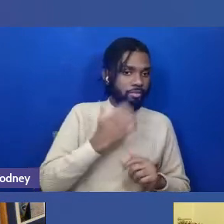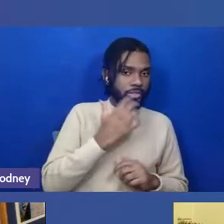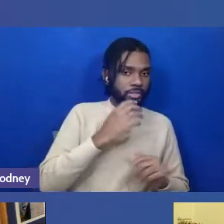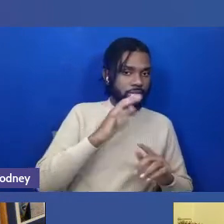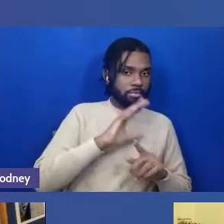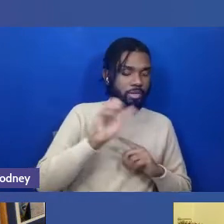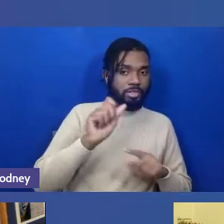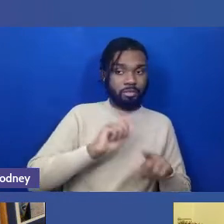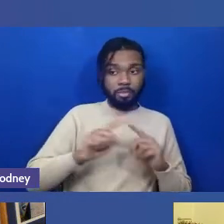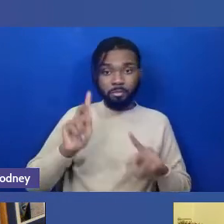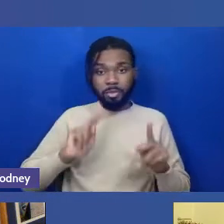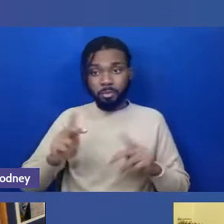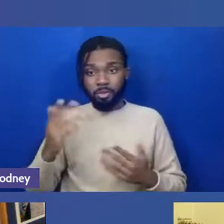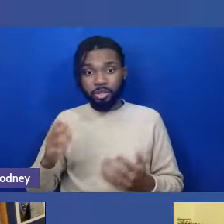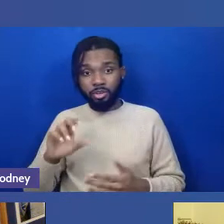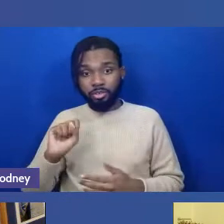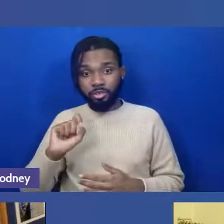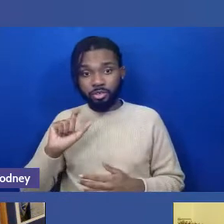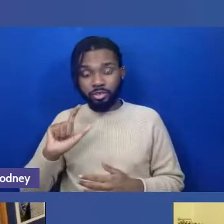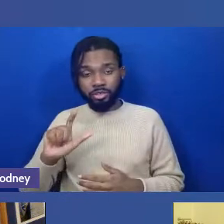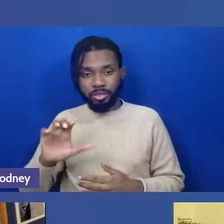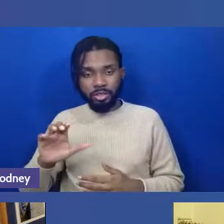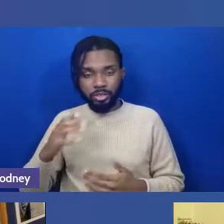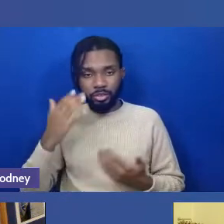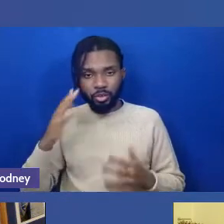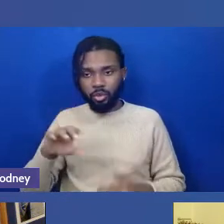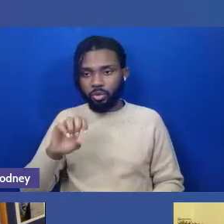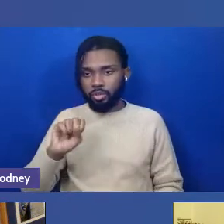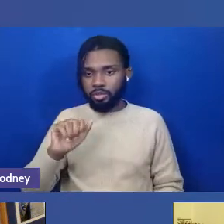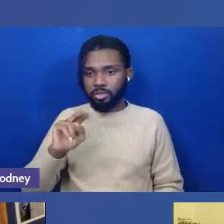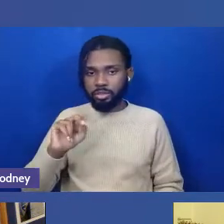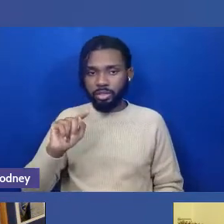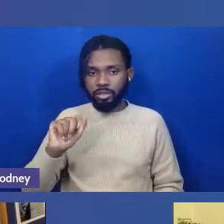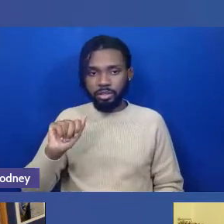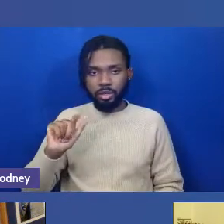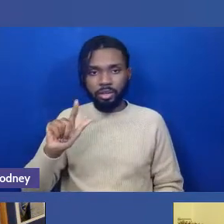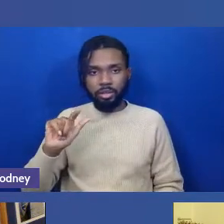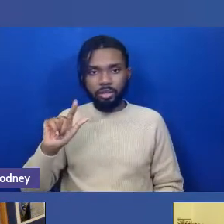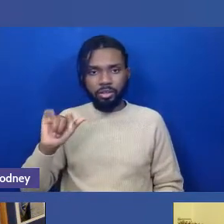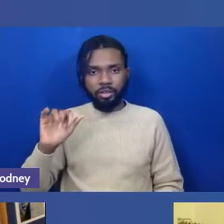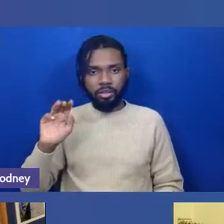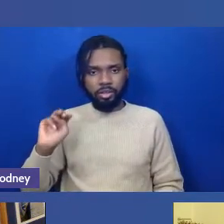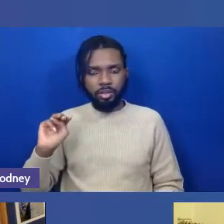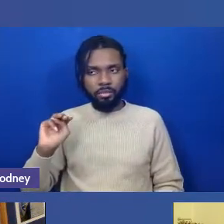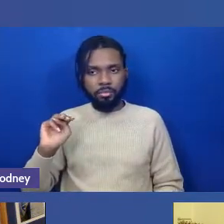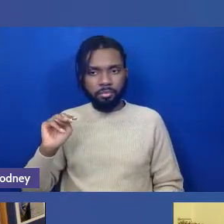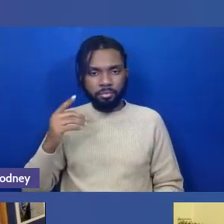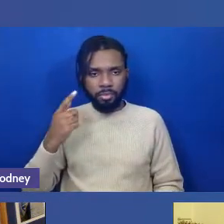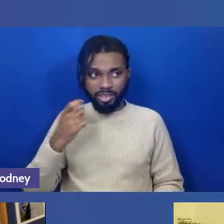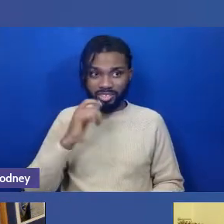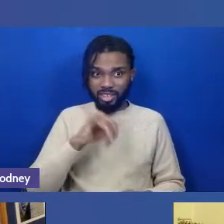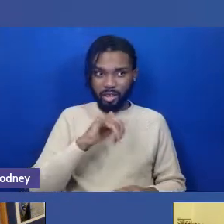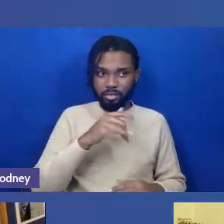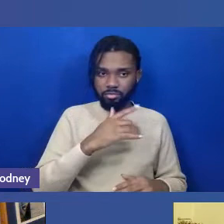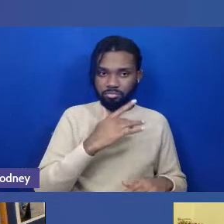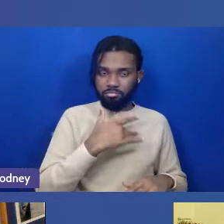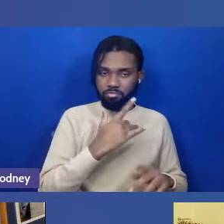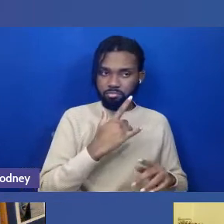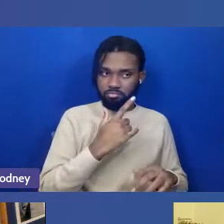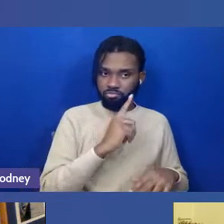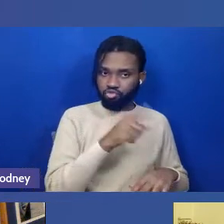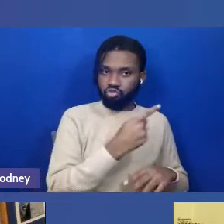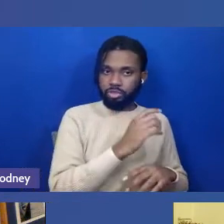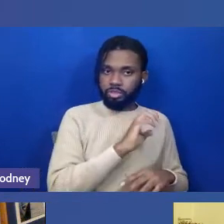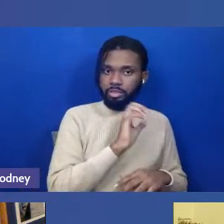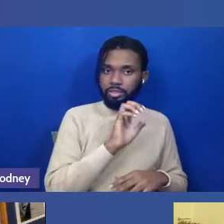City is familiar with Phantom Limb because they're based on the East Coast and they haven't toured here before. So